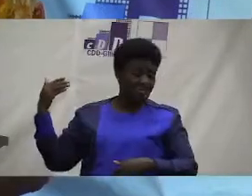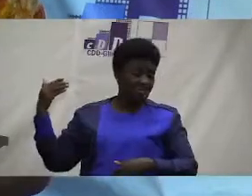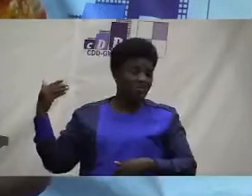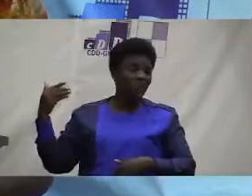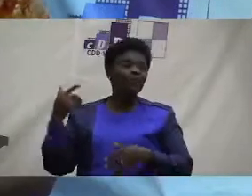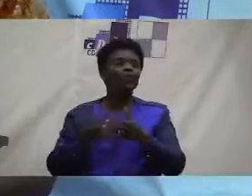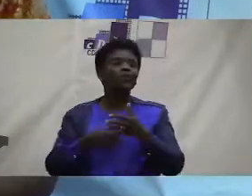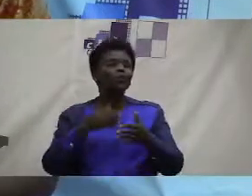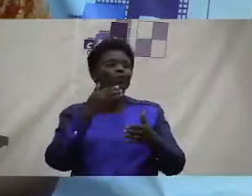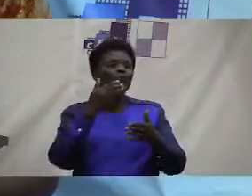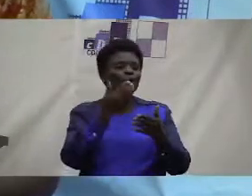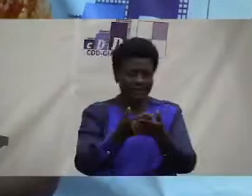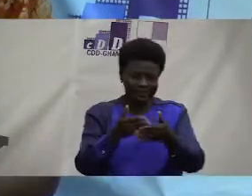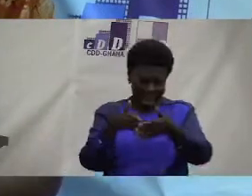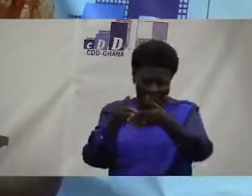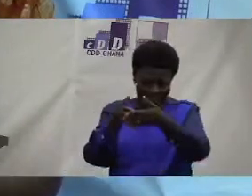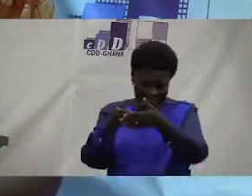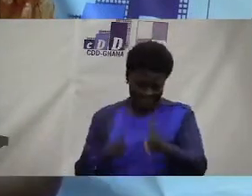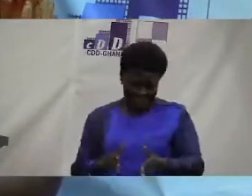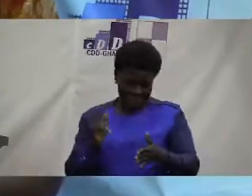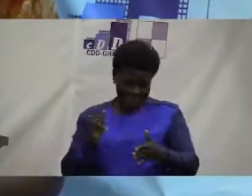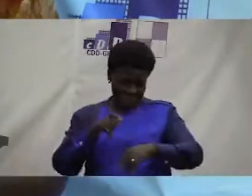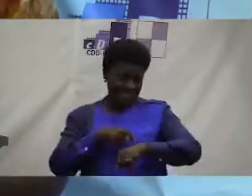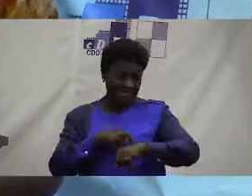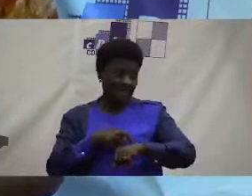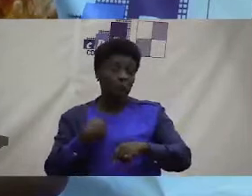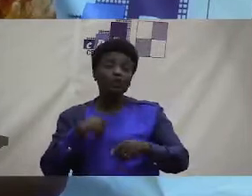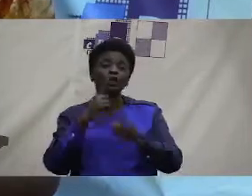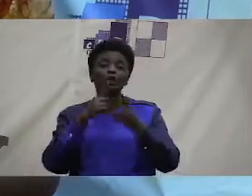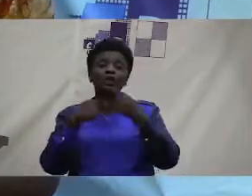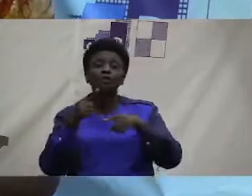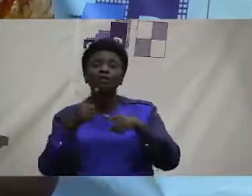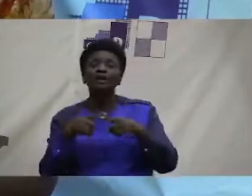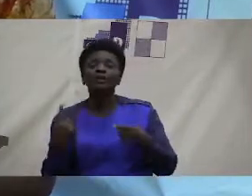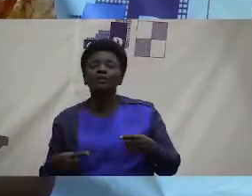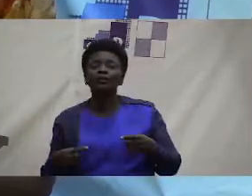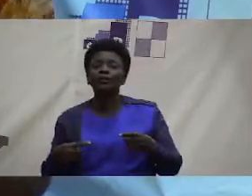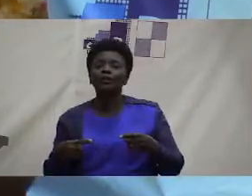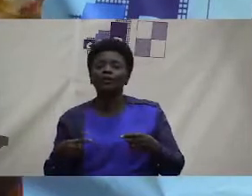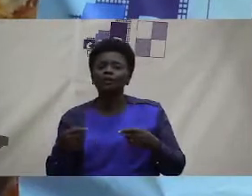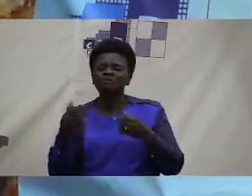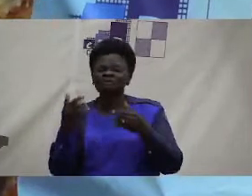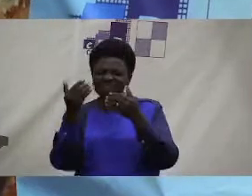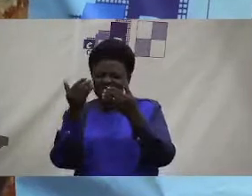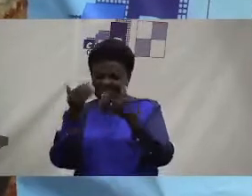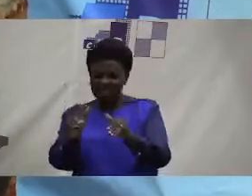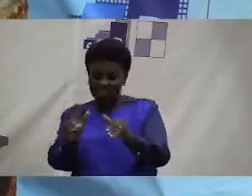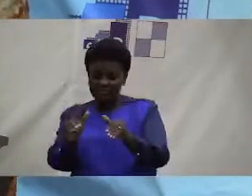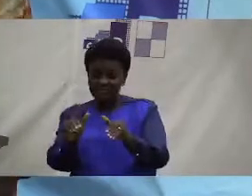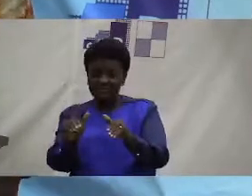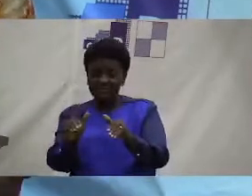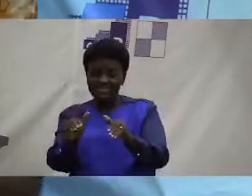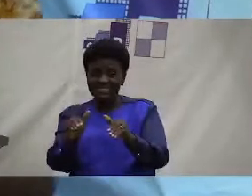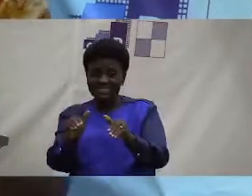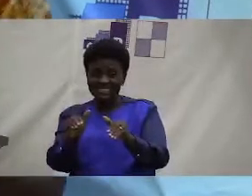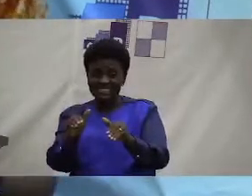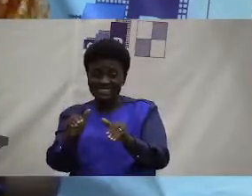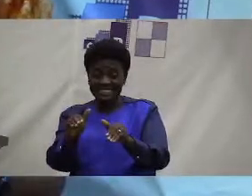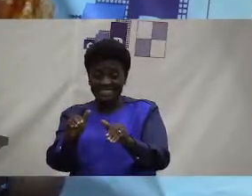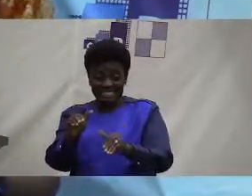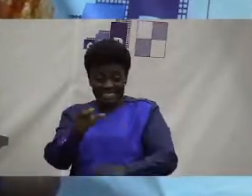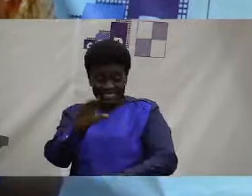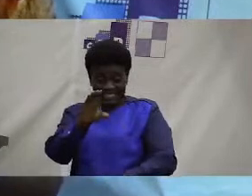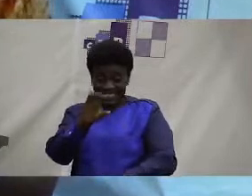the quality of leadership at that point? We are talking of restrictive civic space here. Who are the